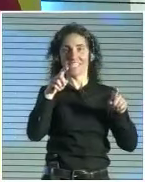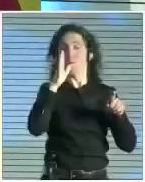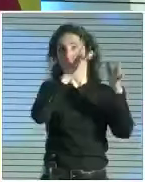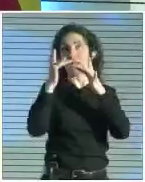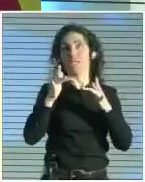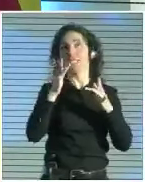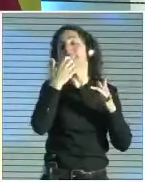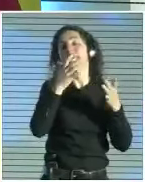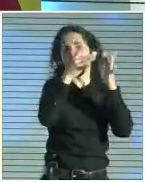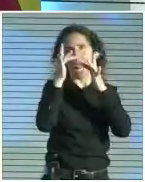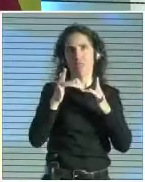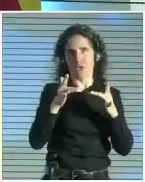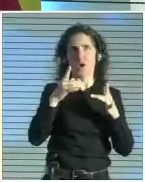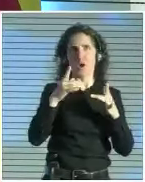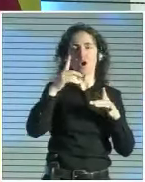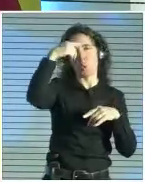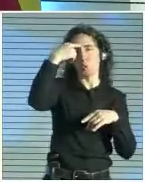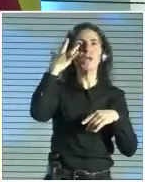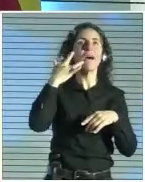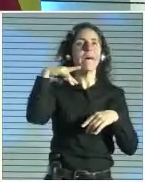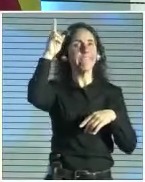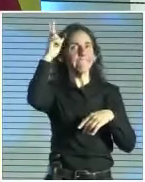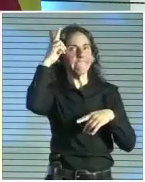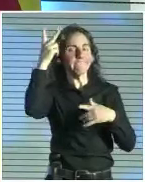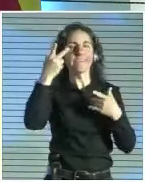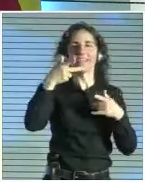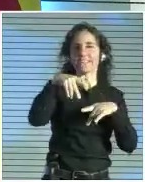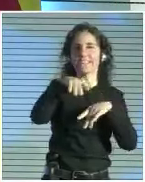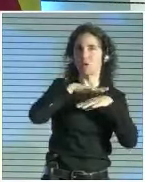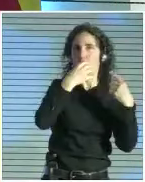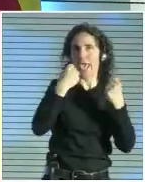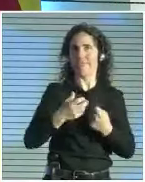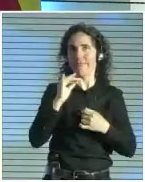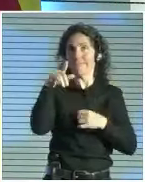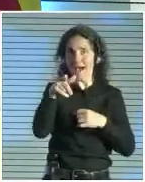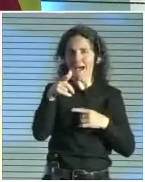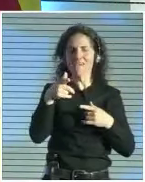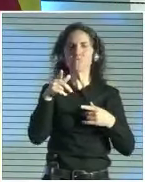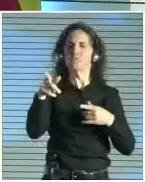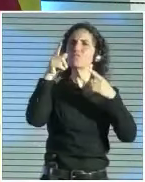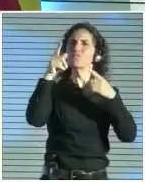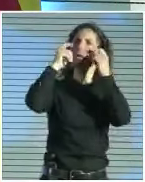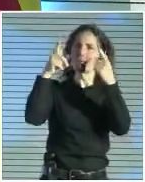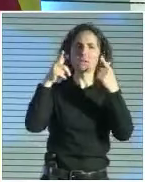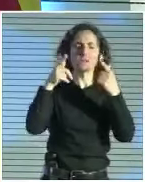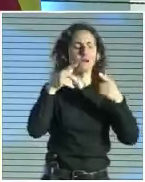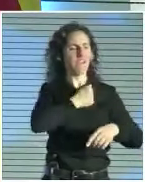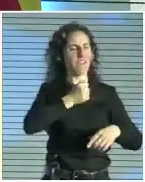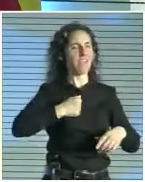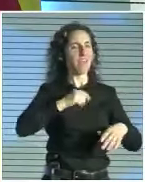is much more advanced. And that he did not limit that just to the subnational level.